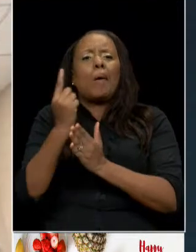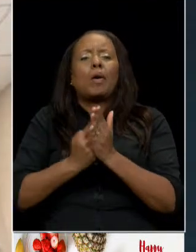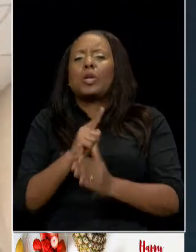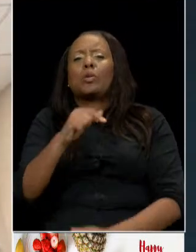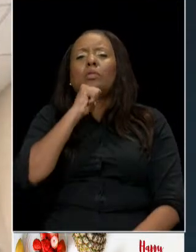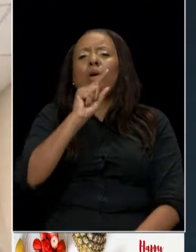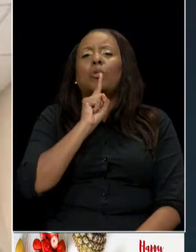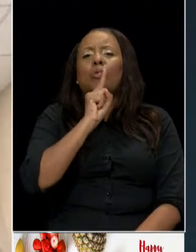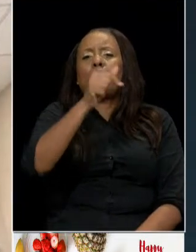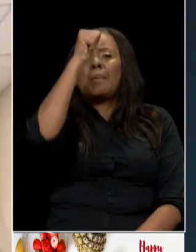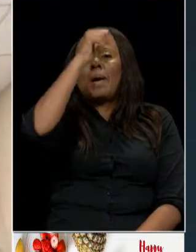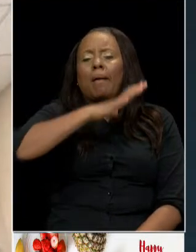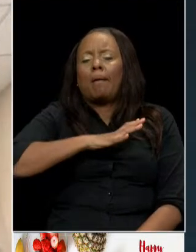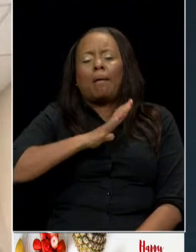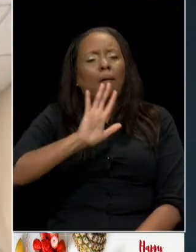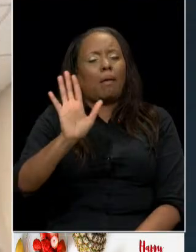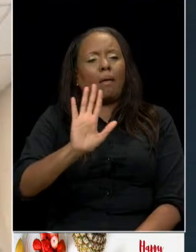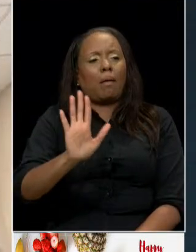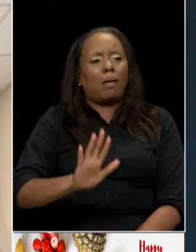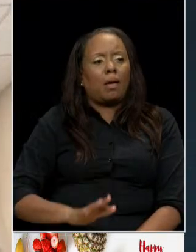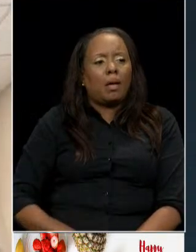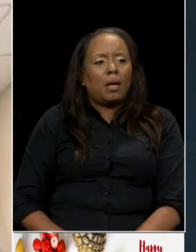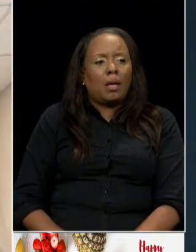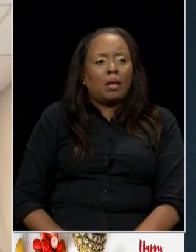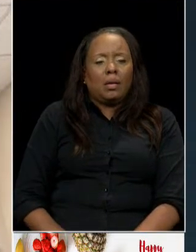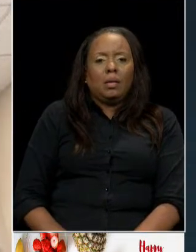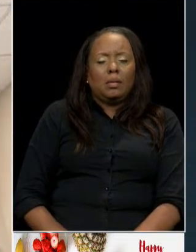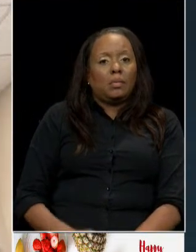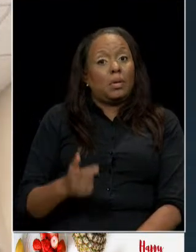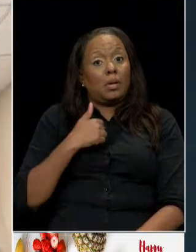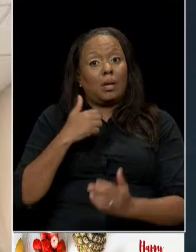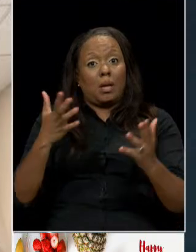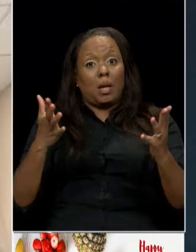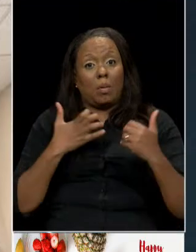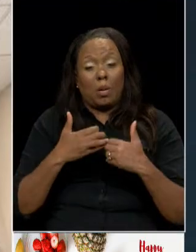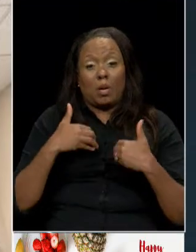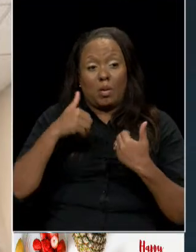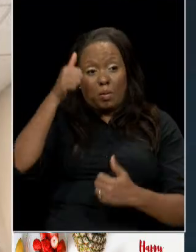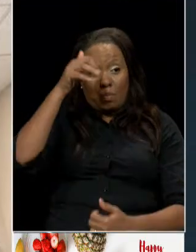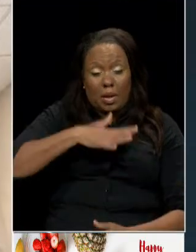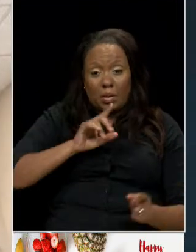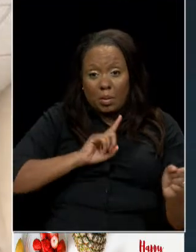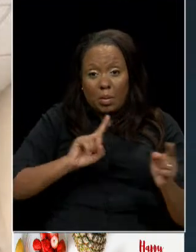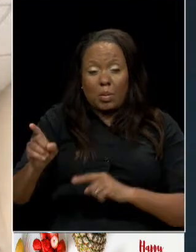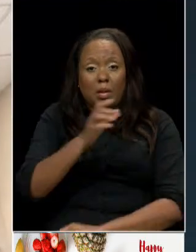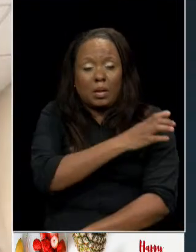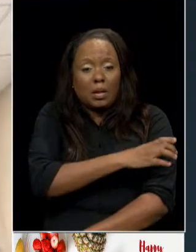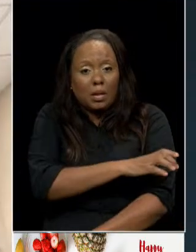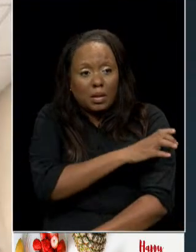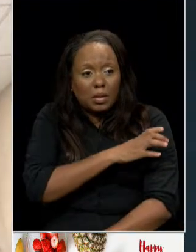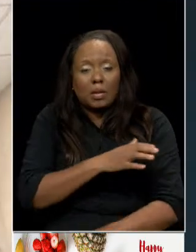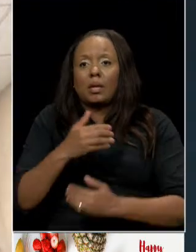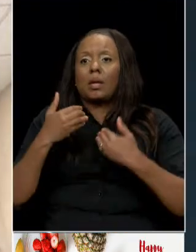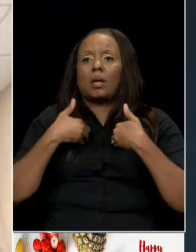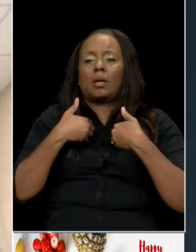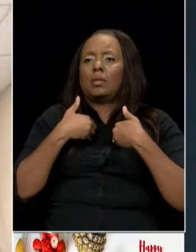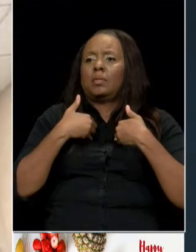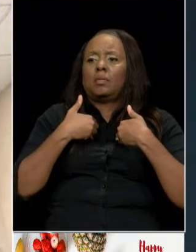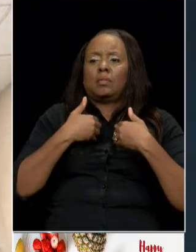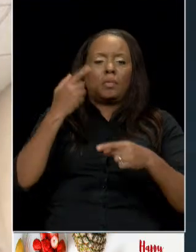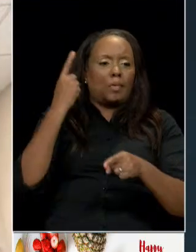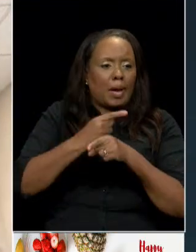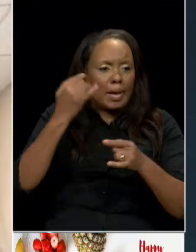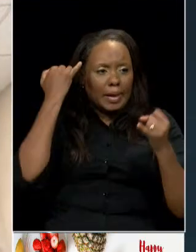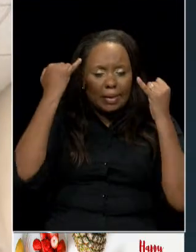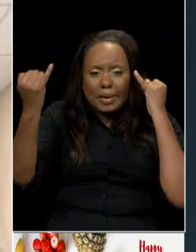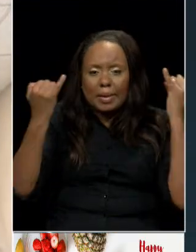lot of the times when I see young men in the clinic, dispel, get them having the right perception, the right frame, getting them to understand it's about not